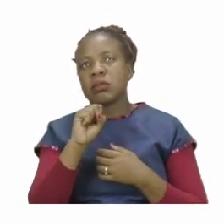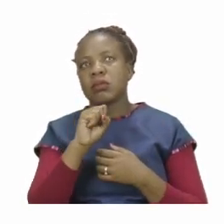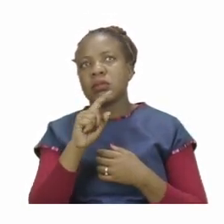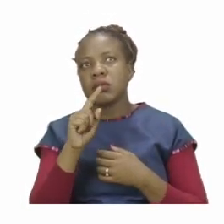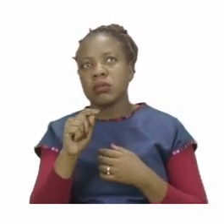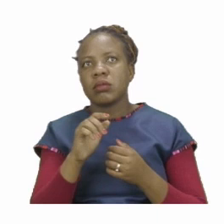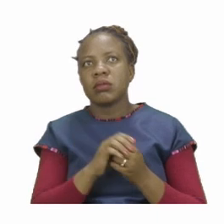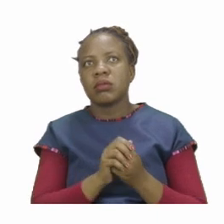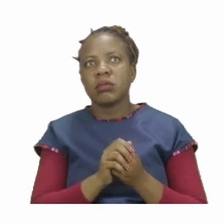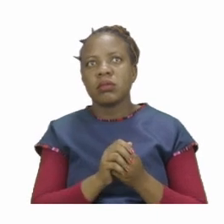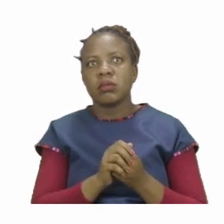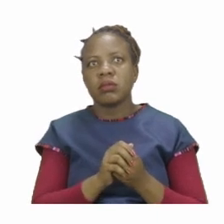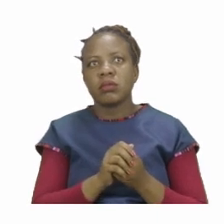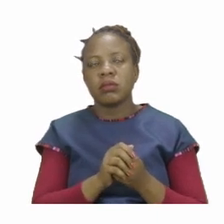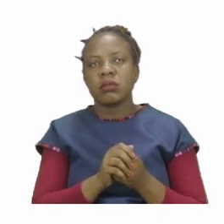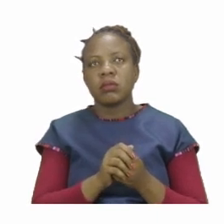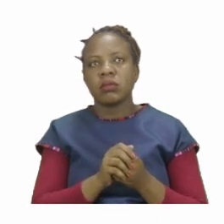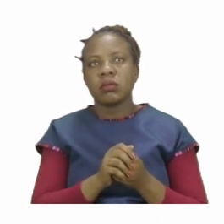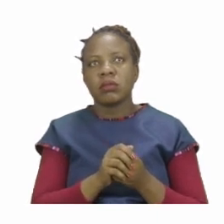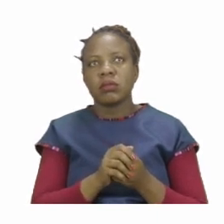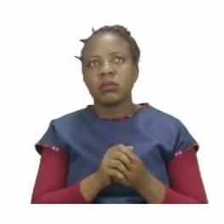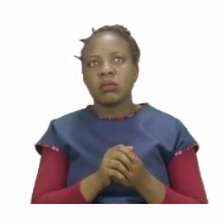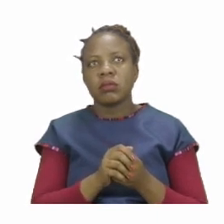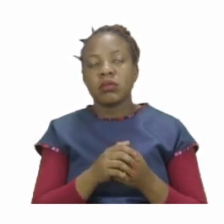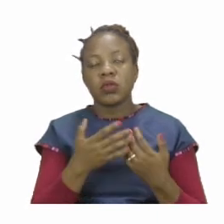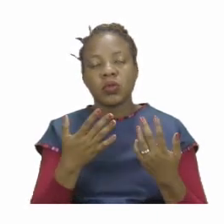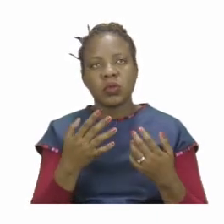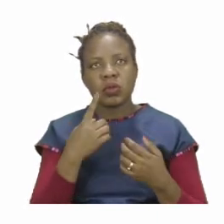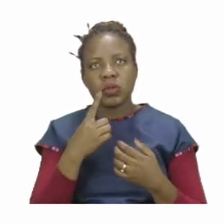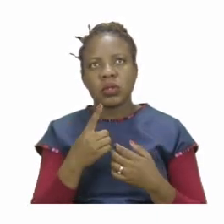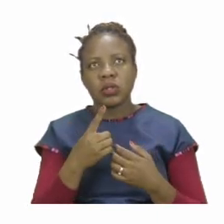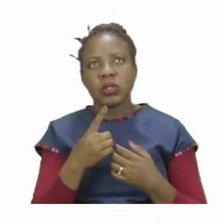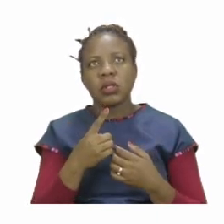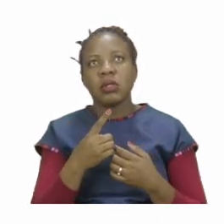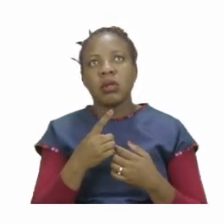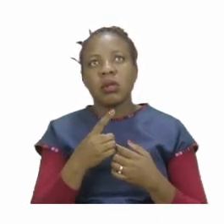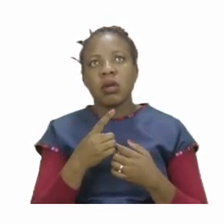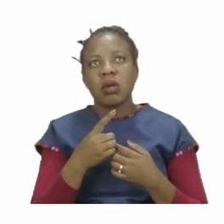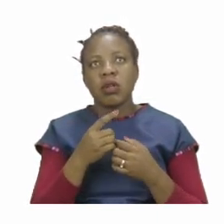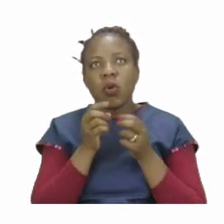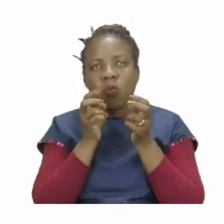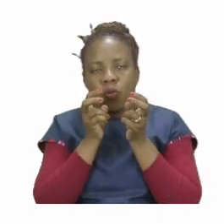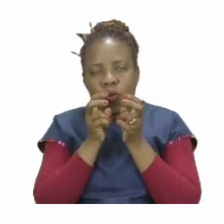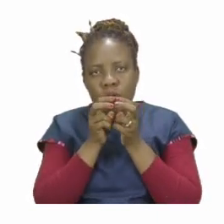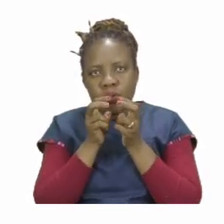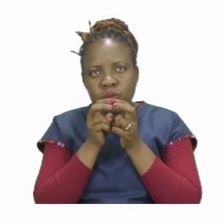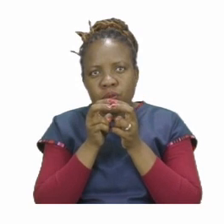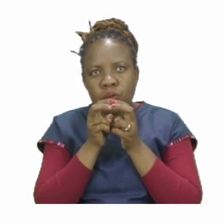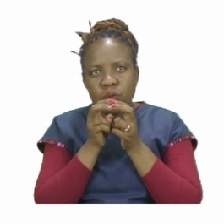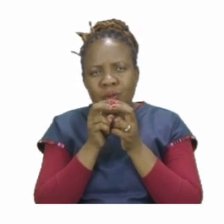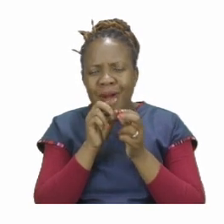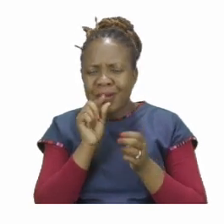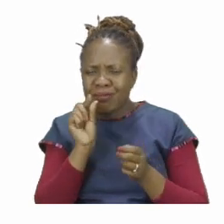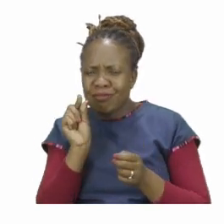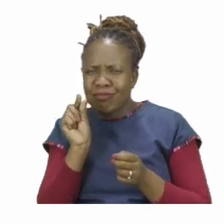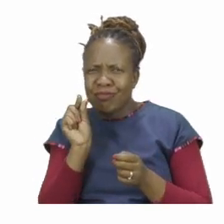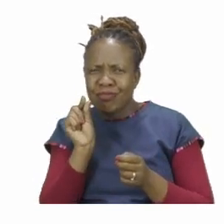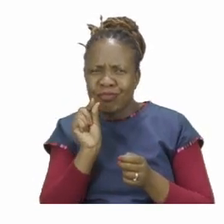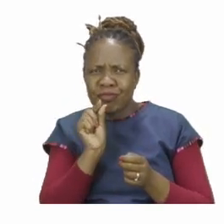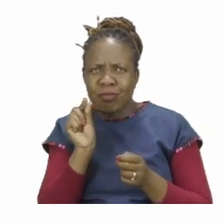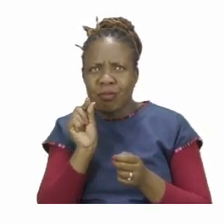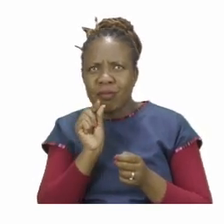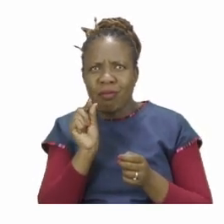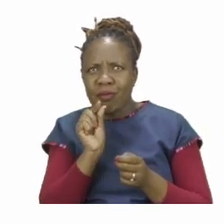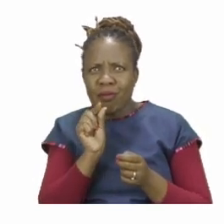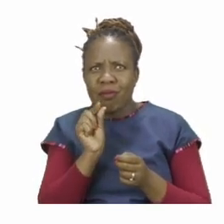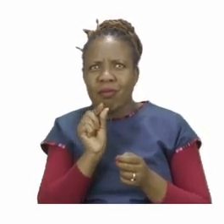is smaller than the elephant. Okay, so we can now look at all these